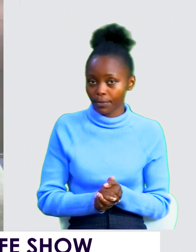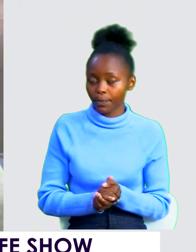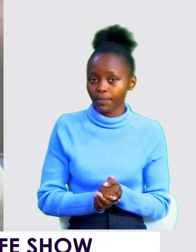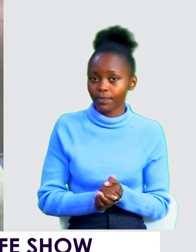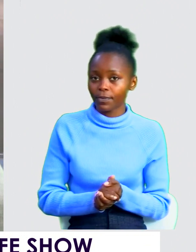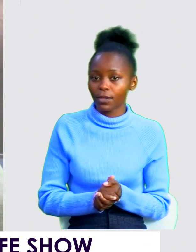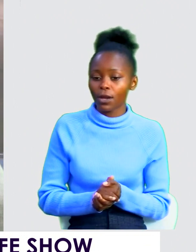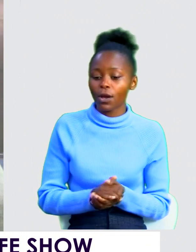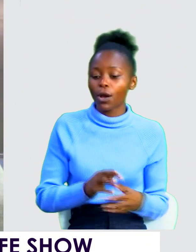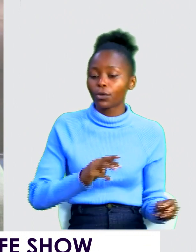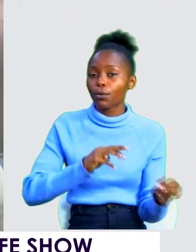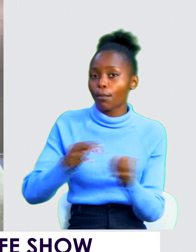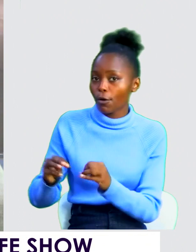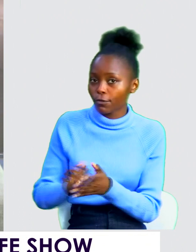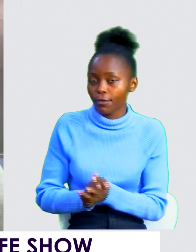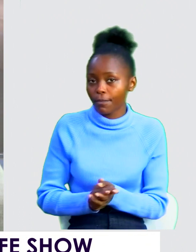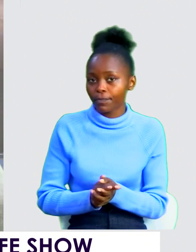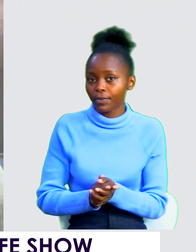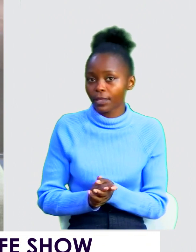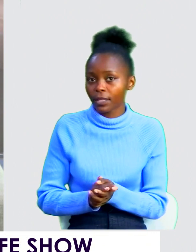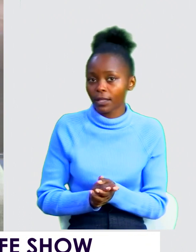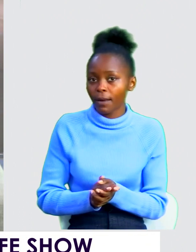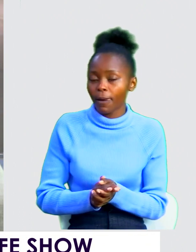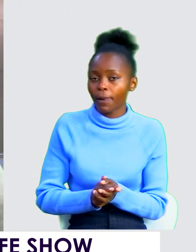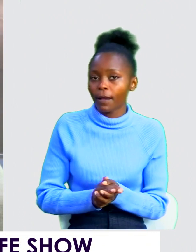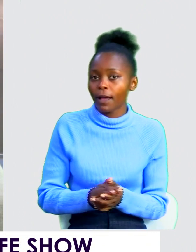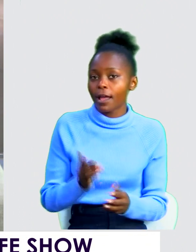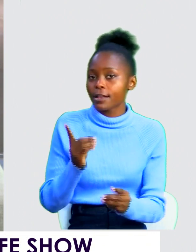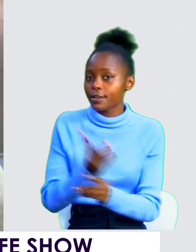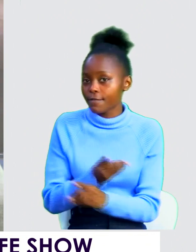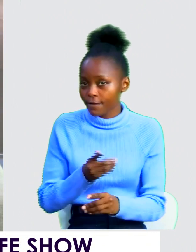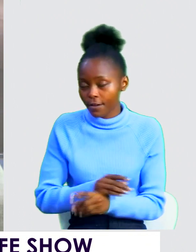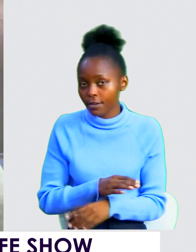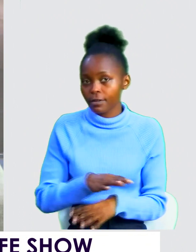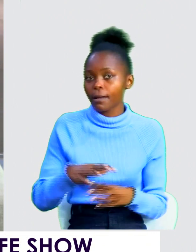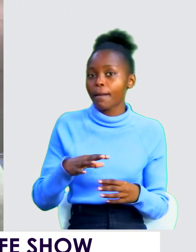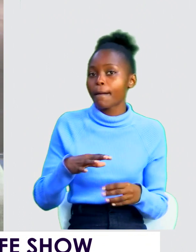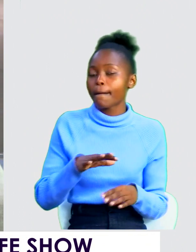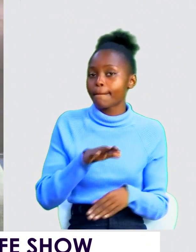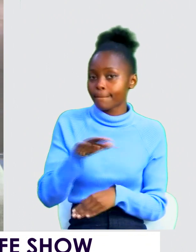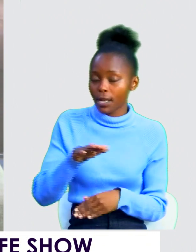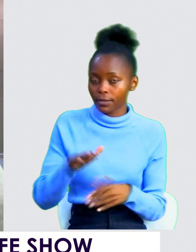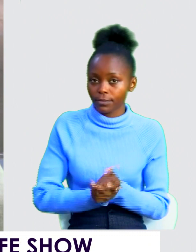your places of quote unquote uncomfort. No comfort.